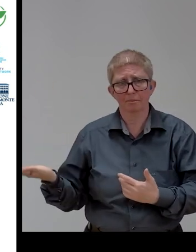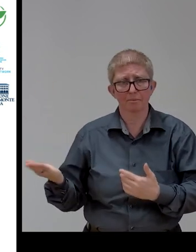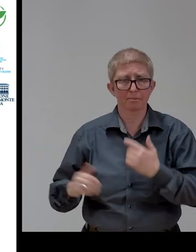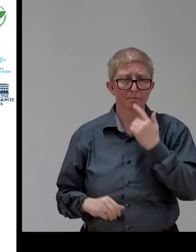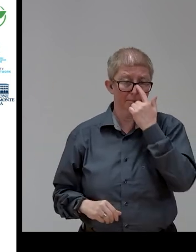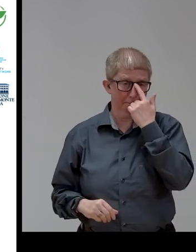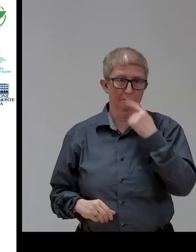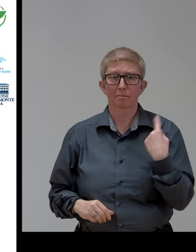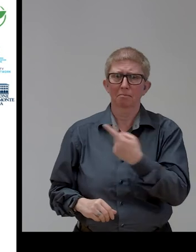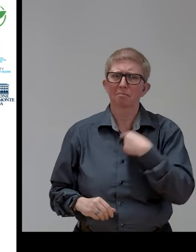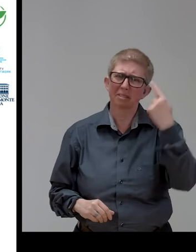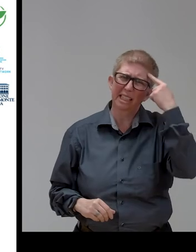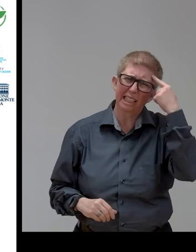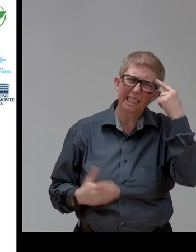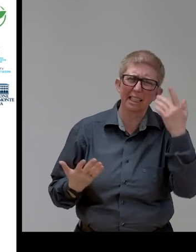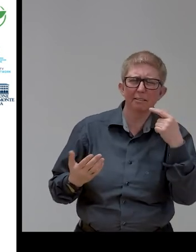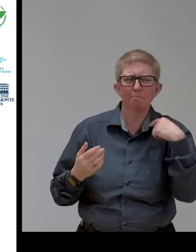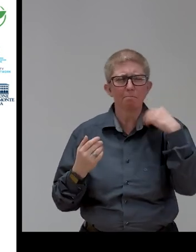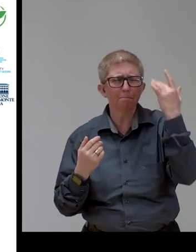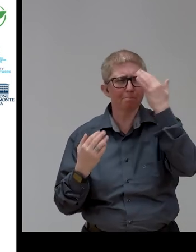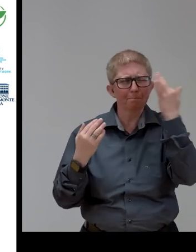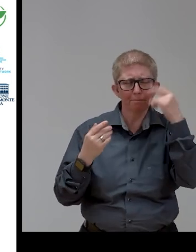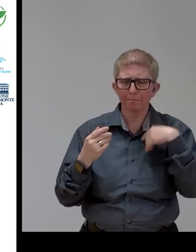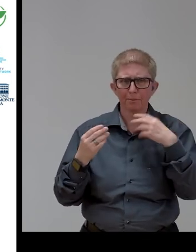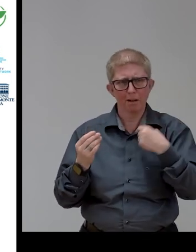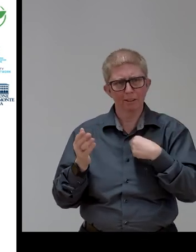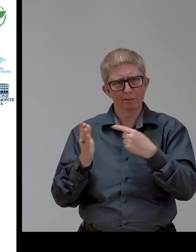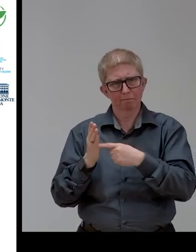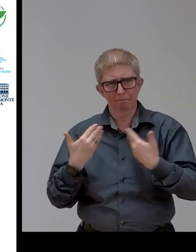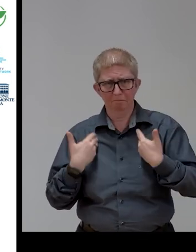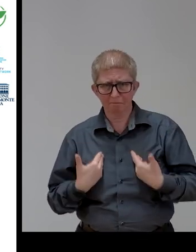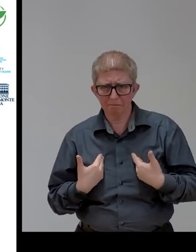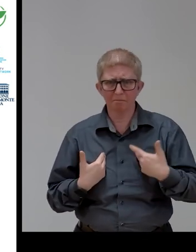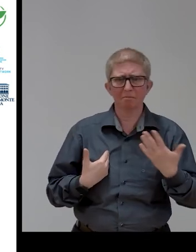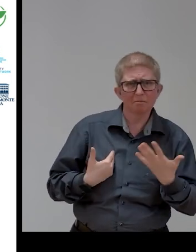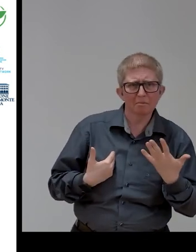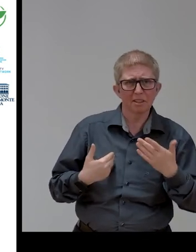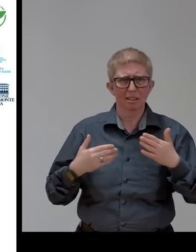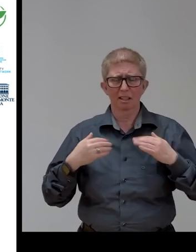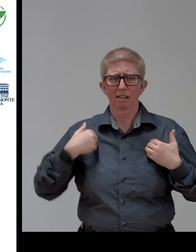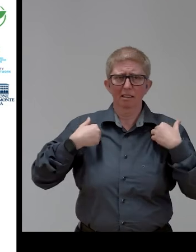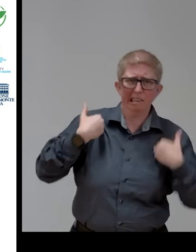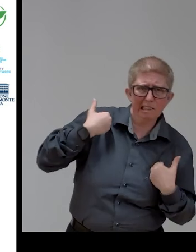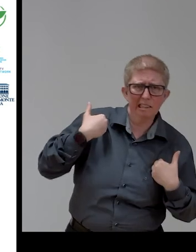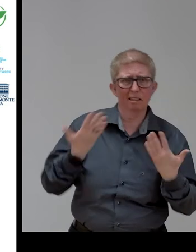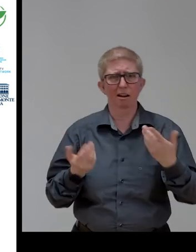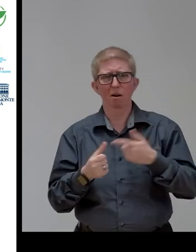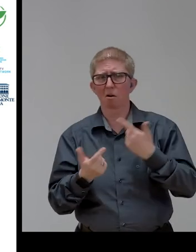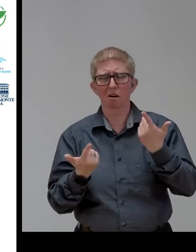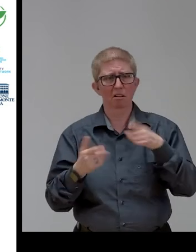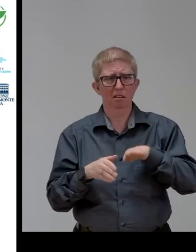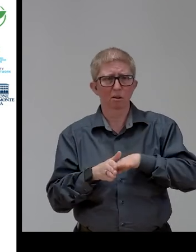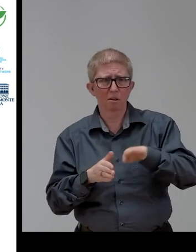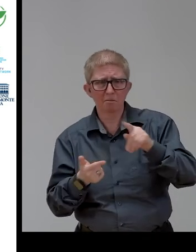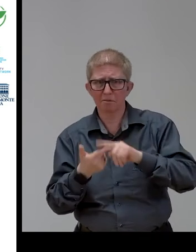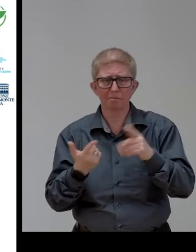we decided to give some tips on physical accessibility, like creating ramps in the area of the conference you